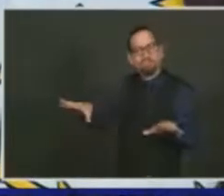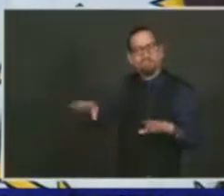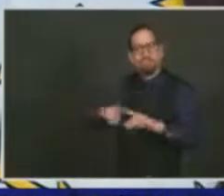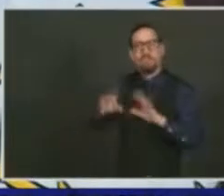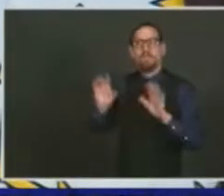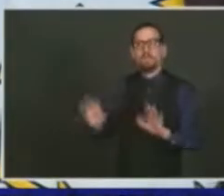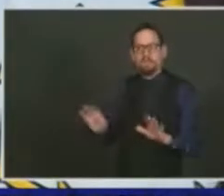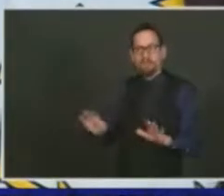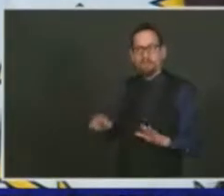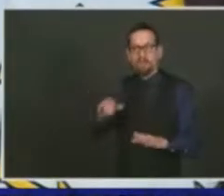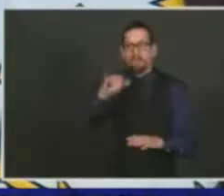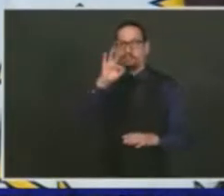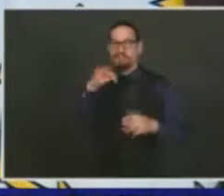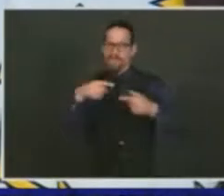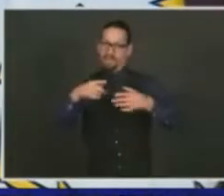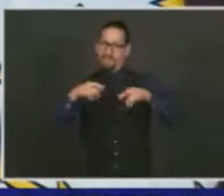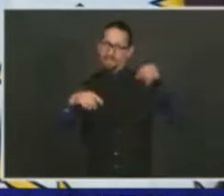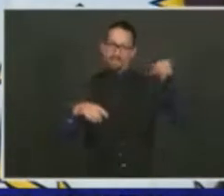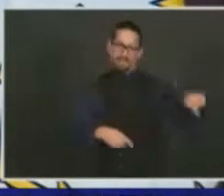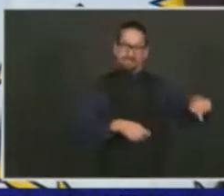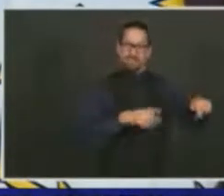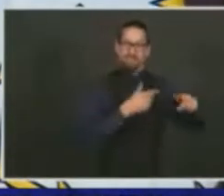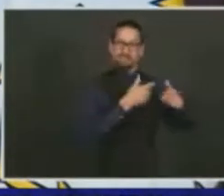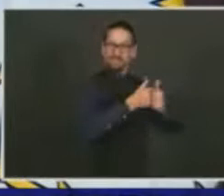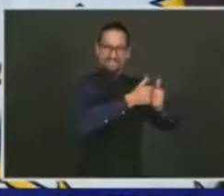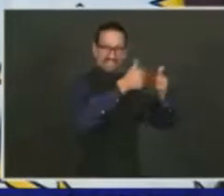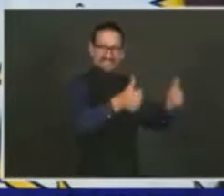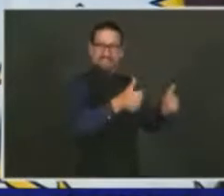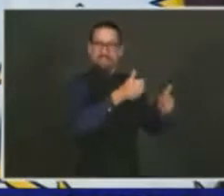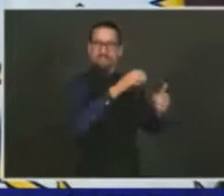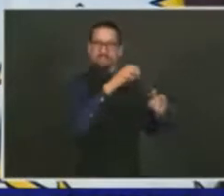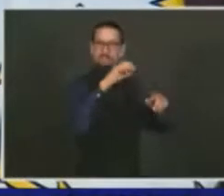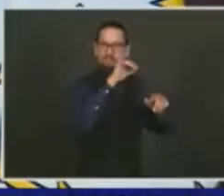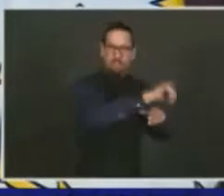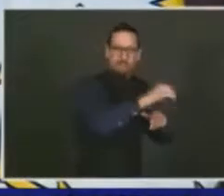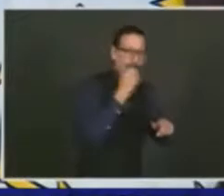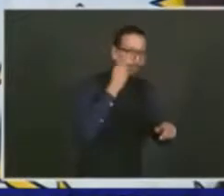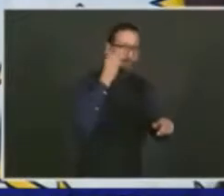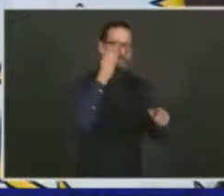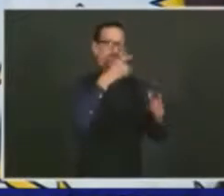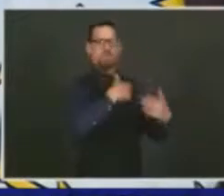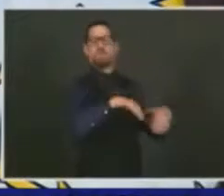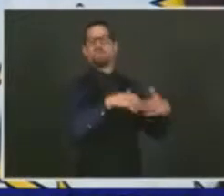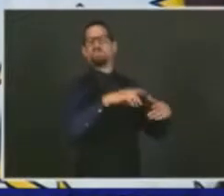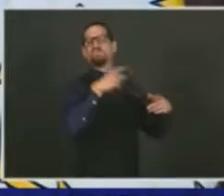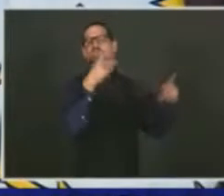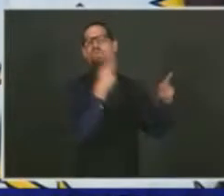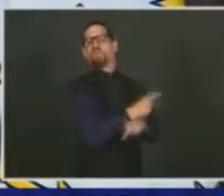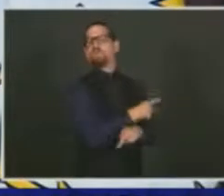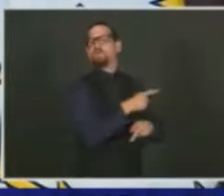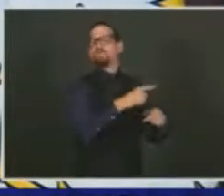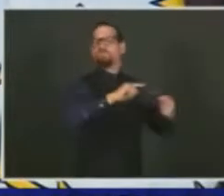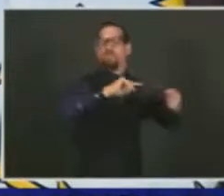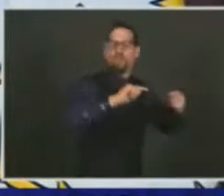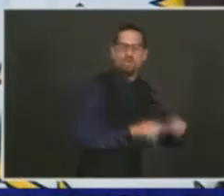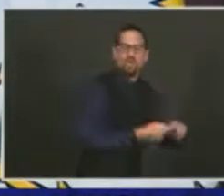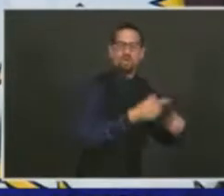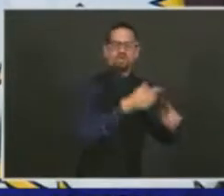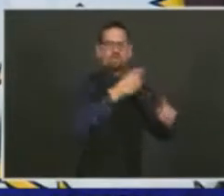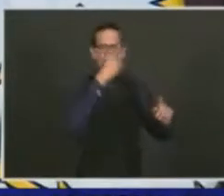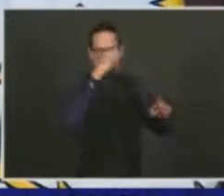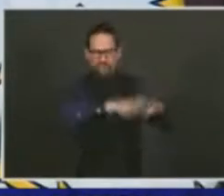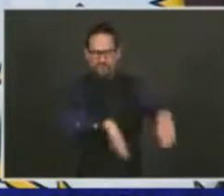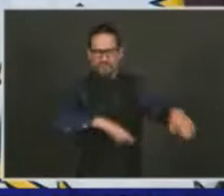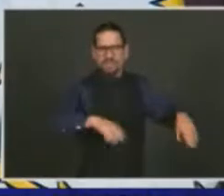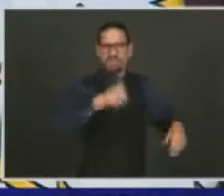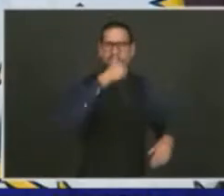children's development. So we will continue to look at it and evaluate it, but I just thought that I would share